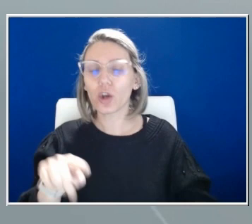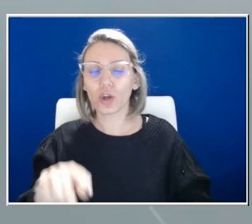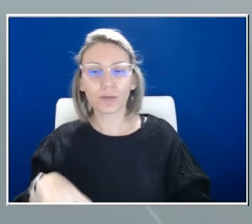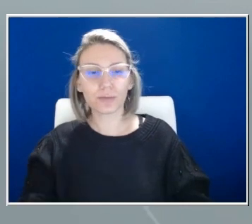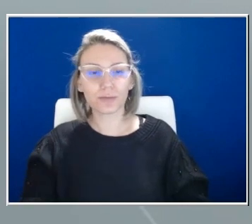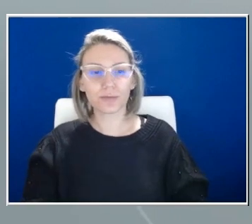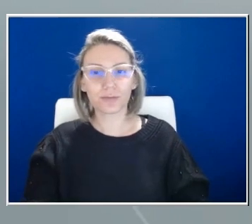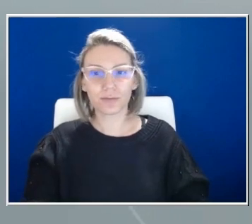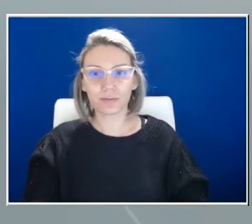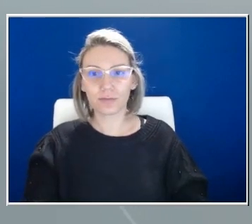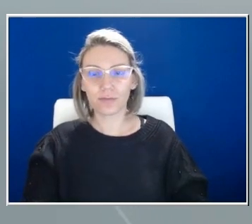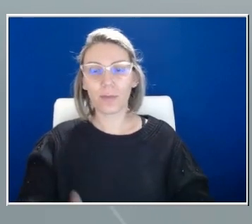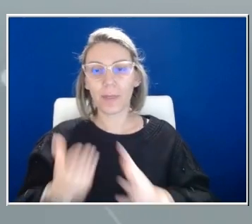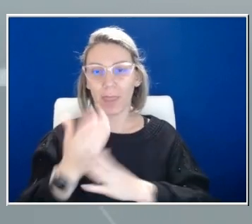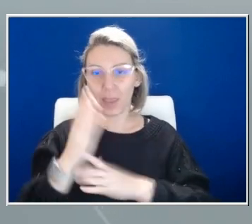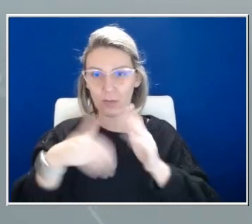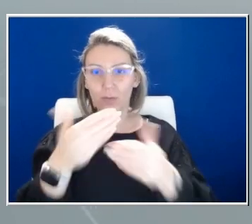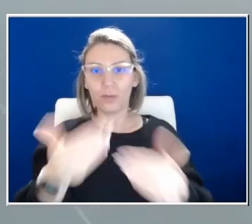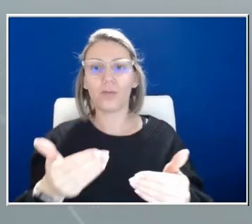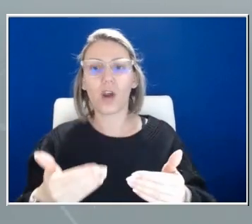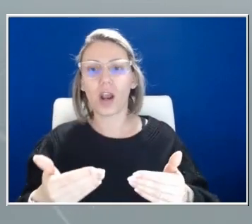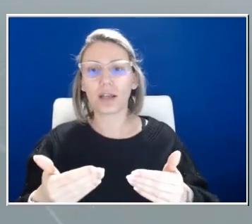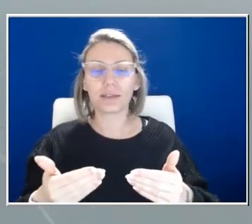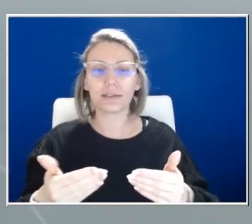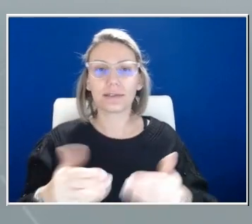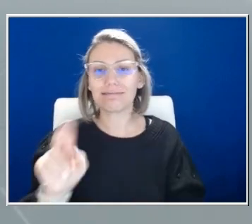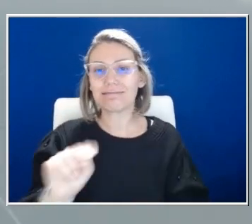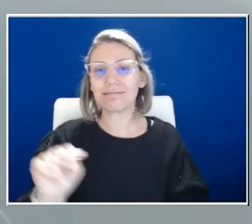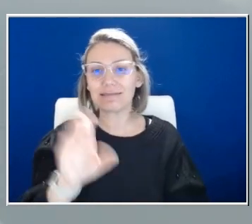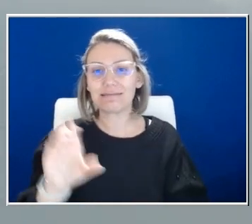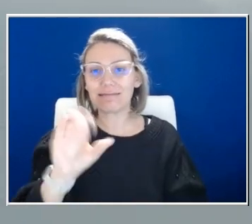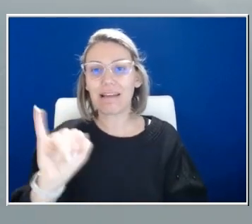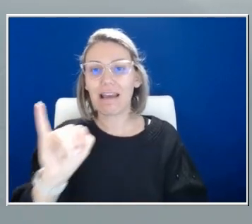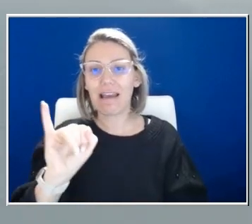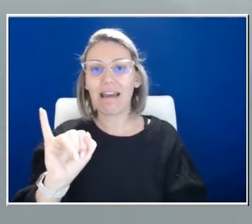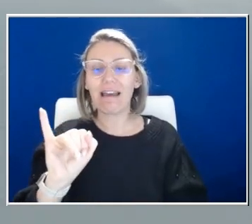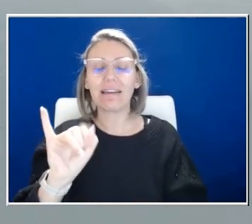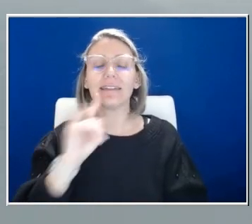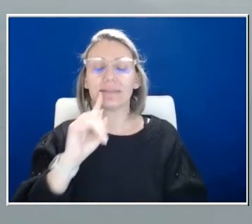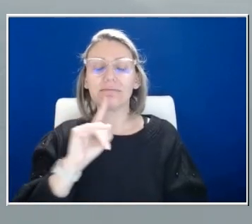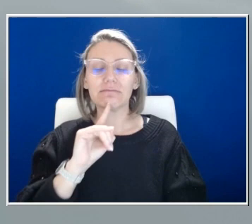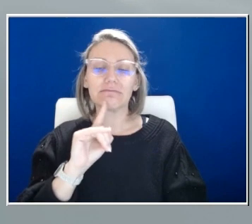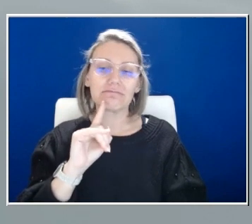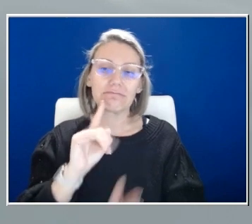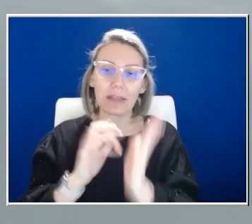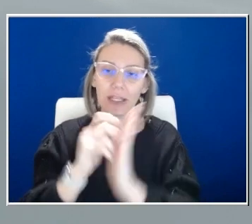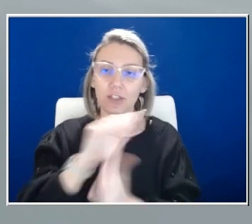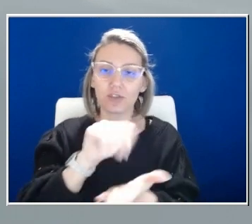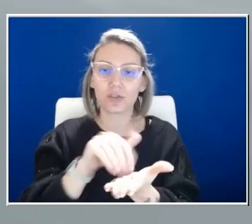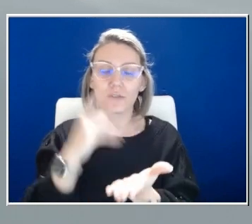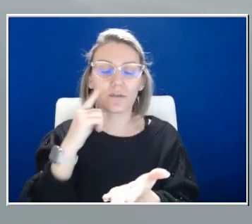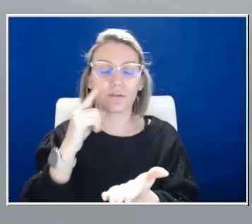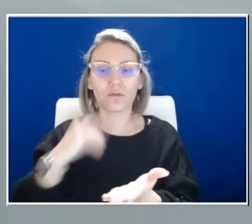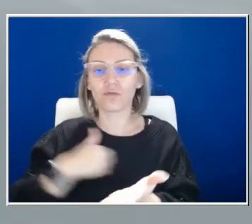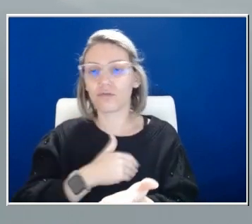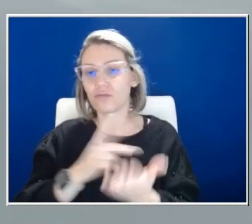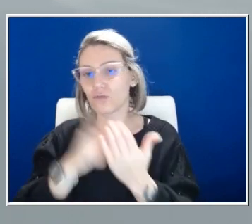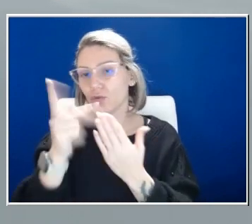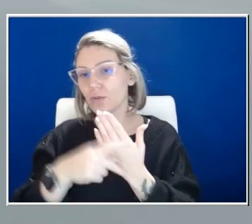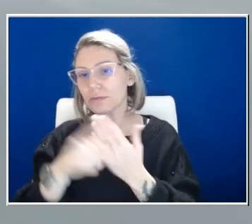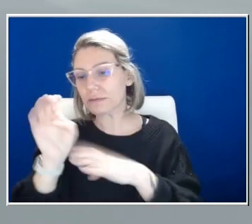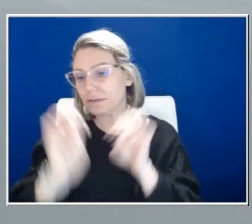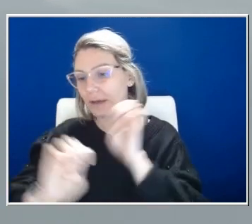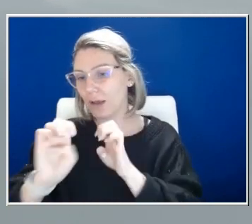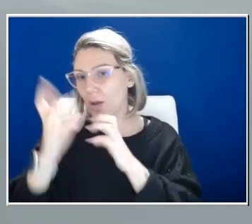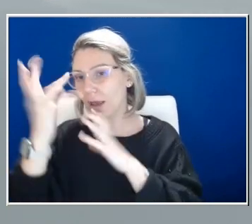our process, and this is really what we do as an NCI designated cancer center for the breast program, is we evaluate outside images, and then anything that